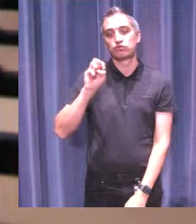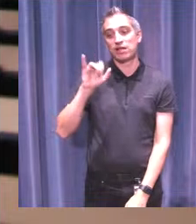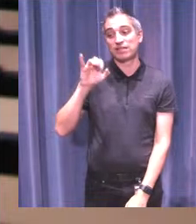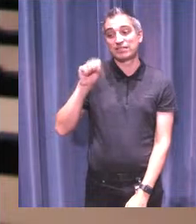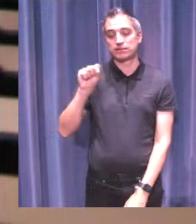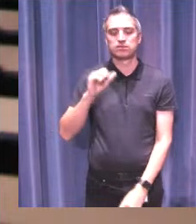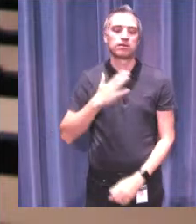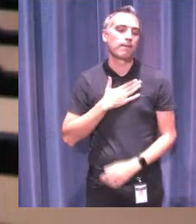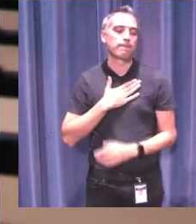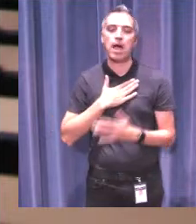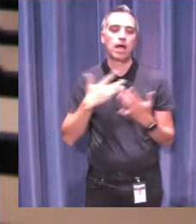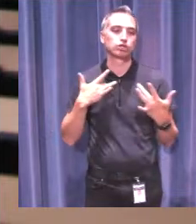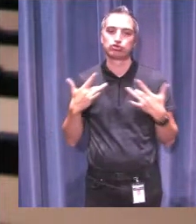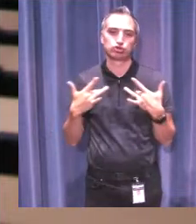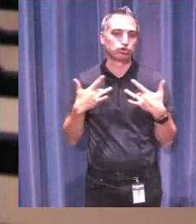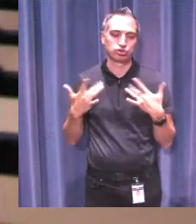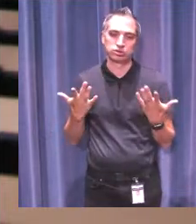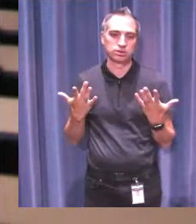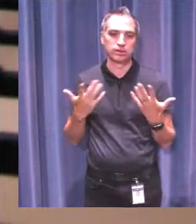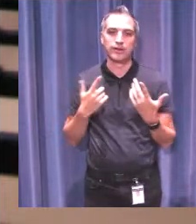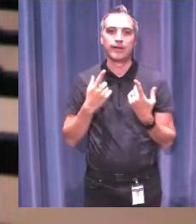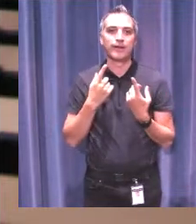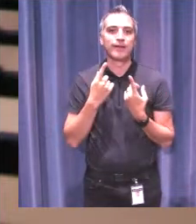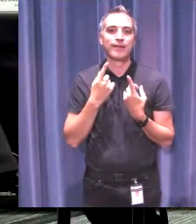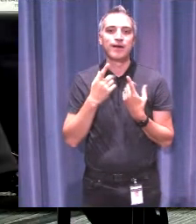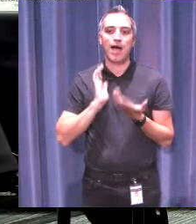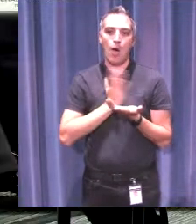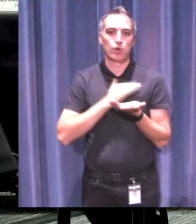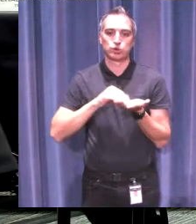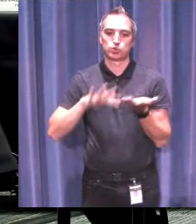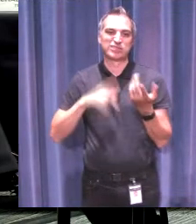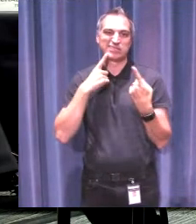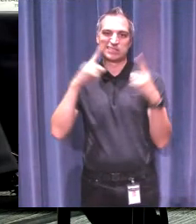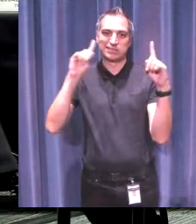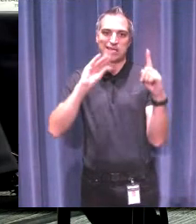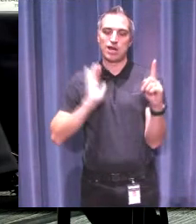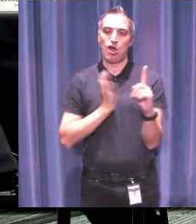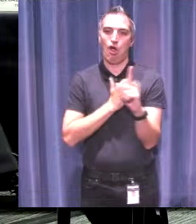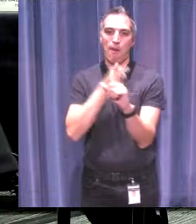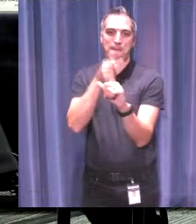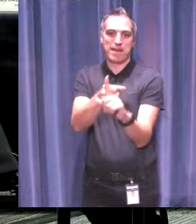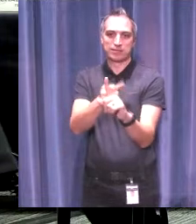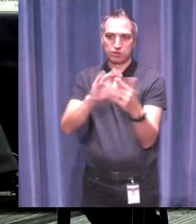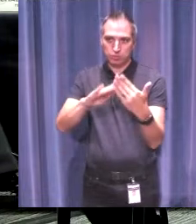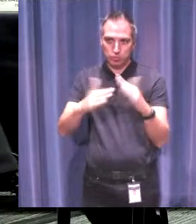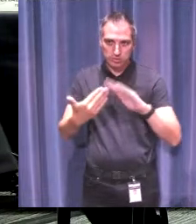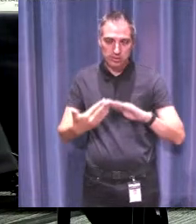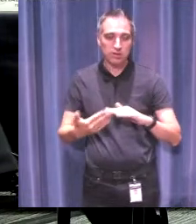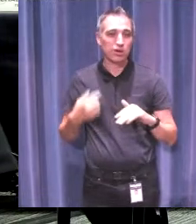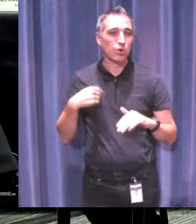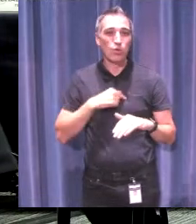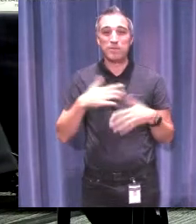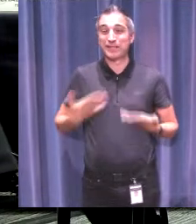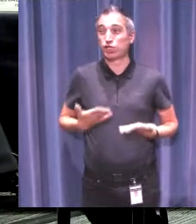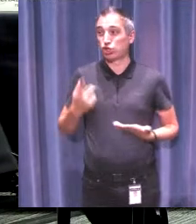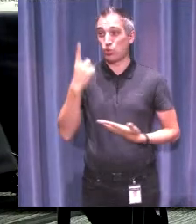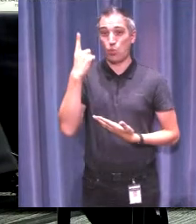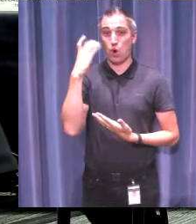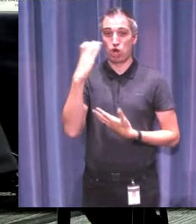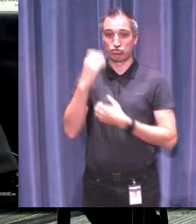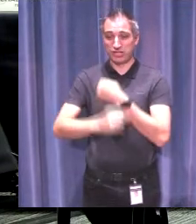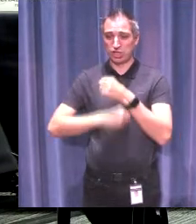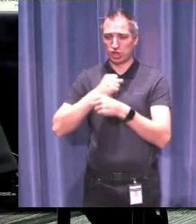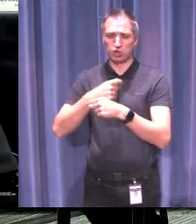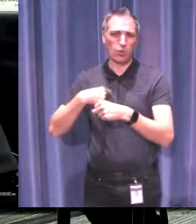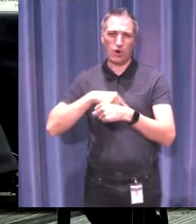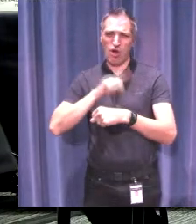My overriding concern is the success of our students and our impact on the community. We've been here 100 years. We're a stalwart of the